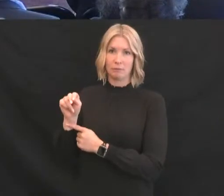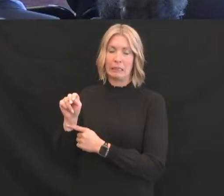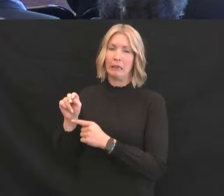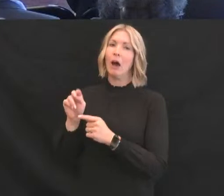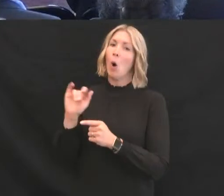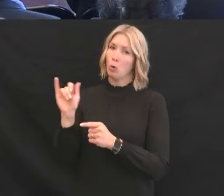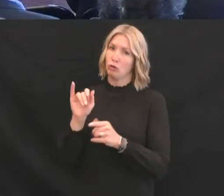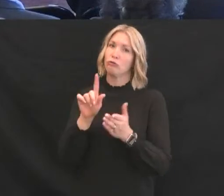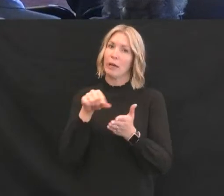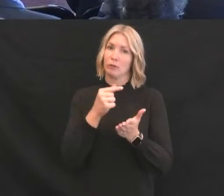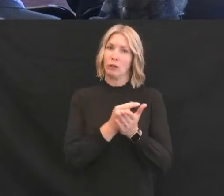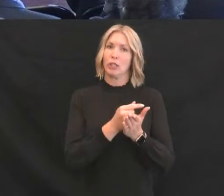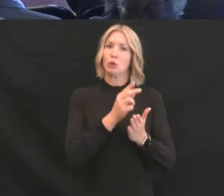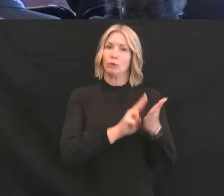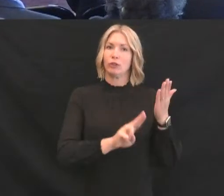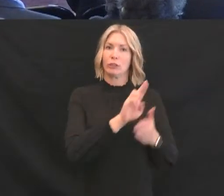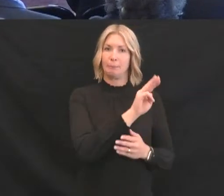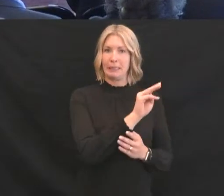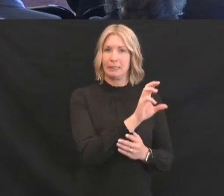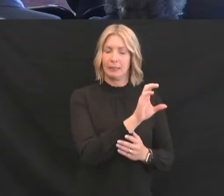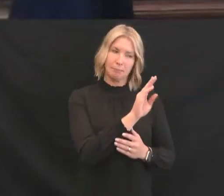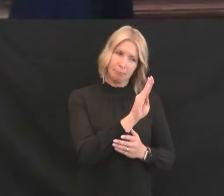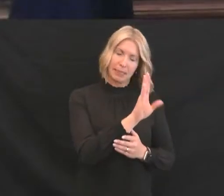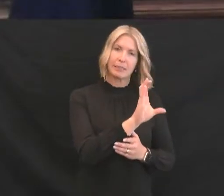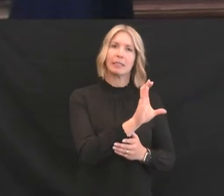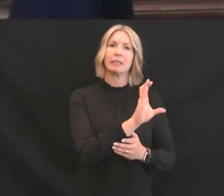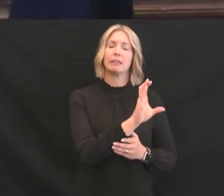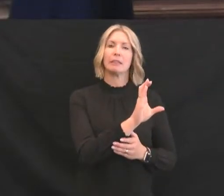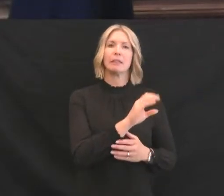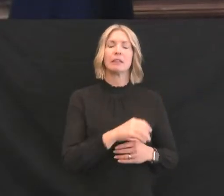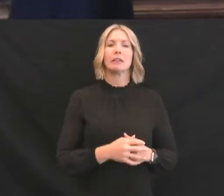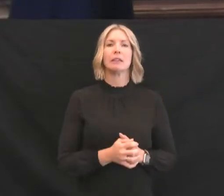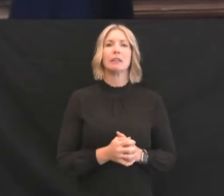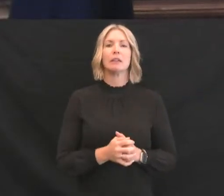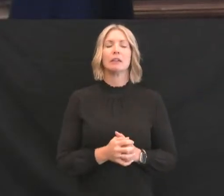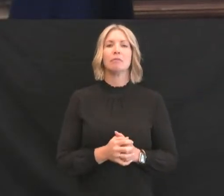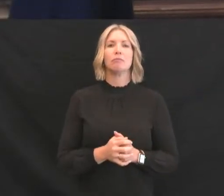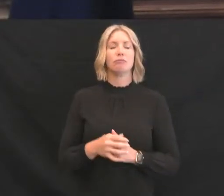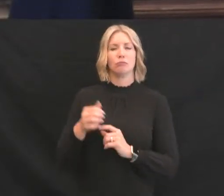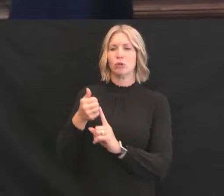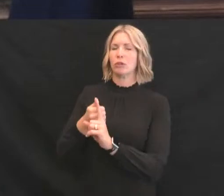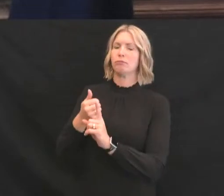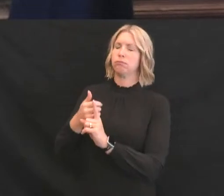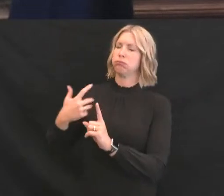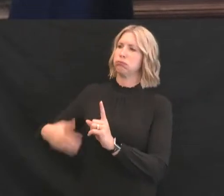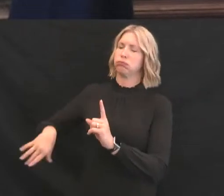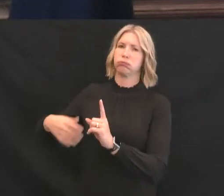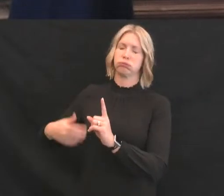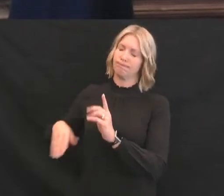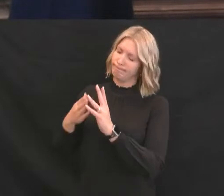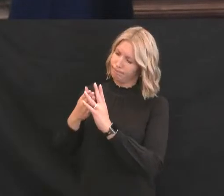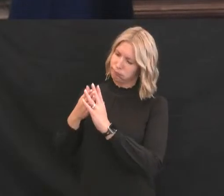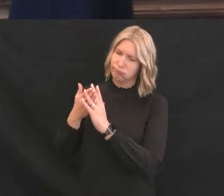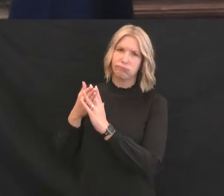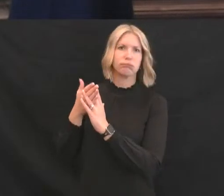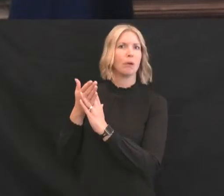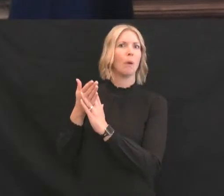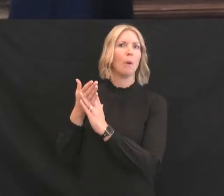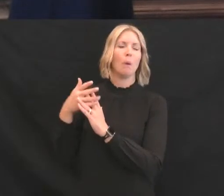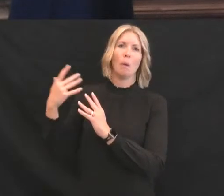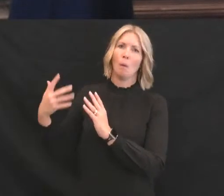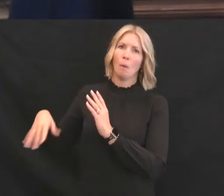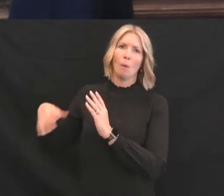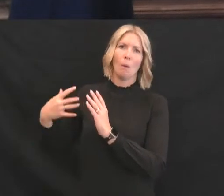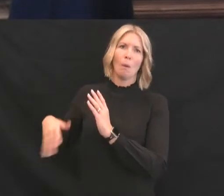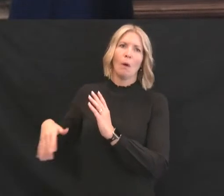Columbia. Dr. Donovan exemplifies true resiliency. At the beginning of her career as medical